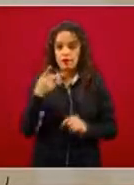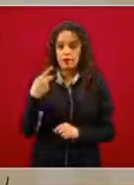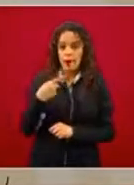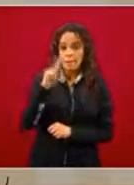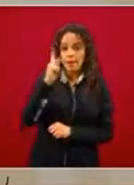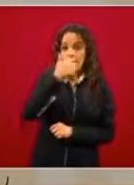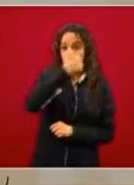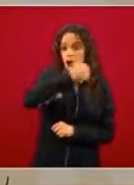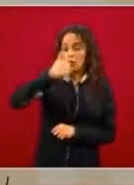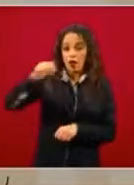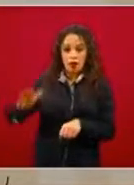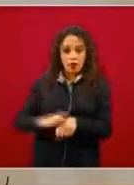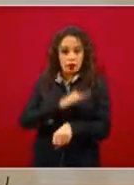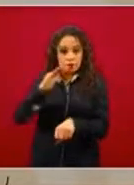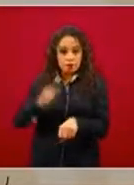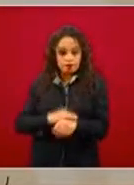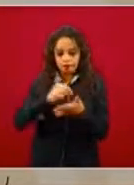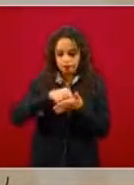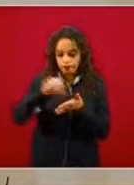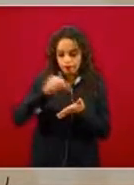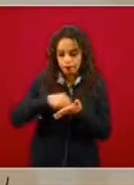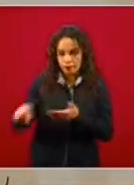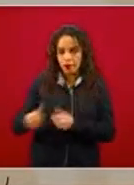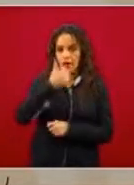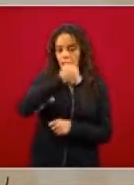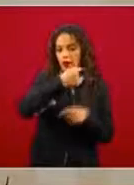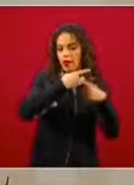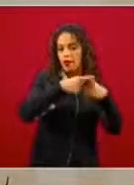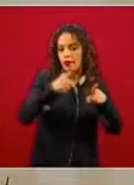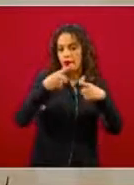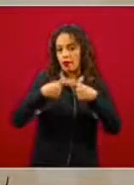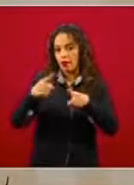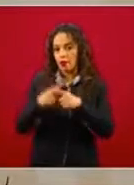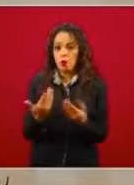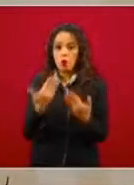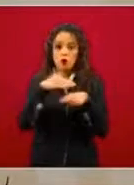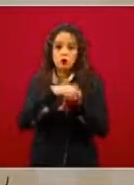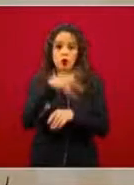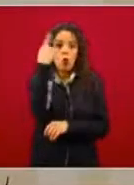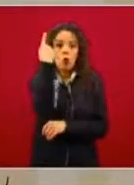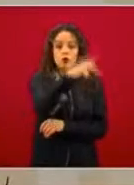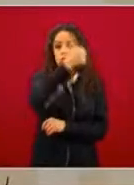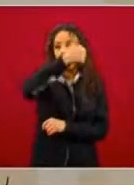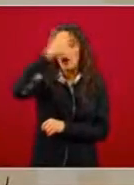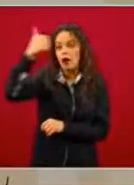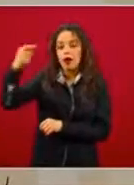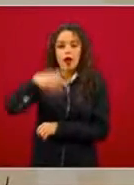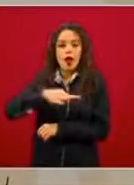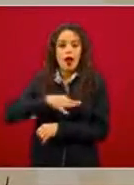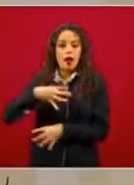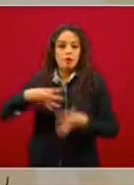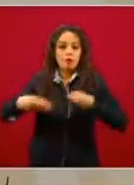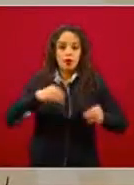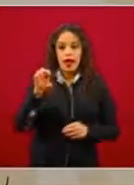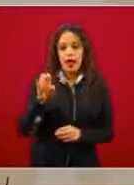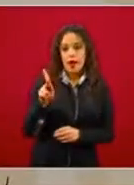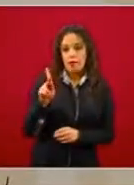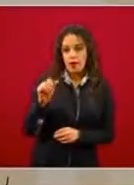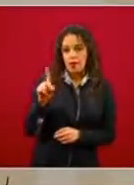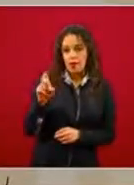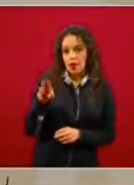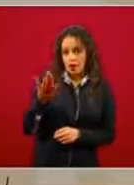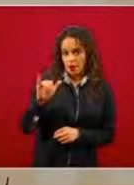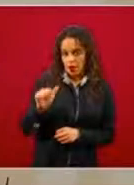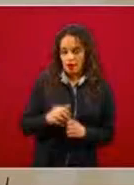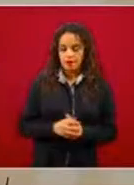the entire nation, but the number corresponding to every single state will be different depending on what the